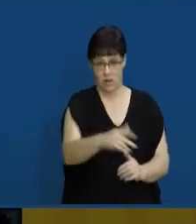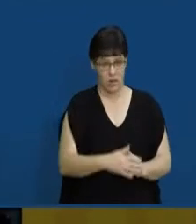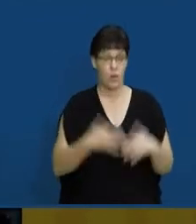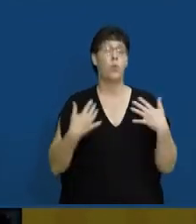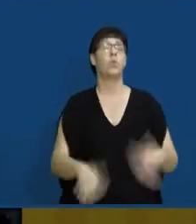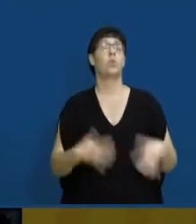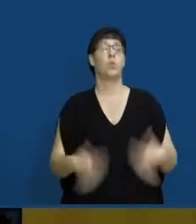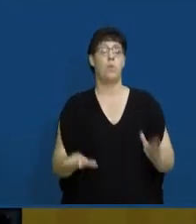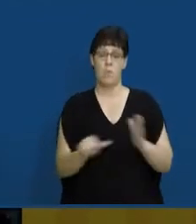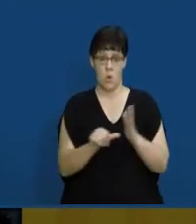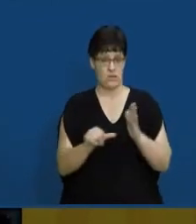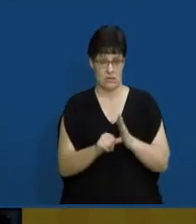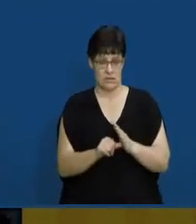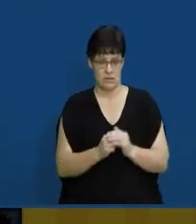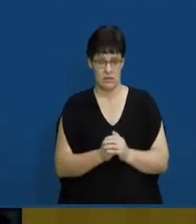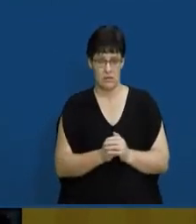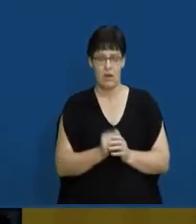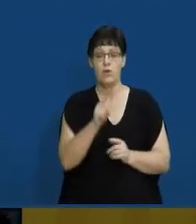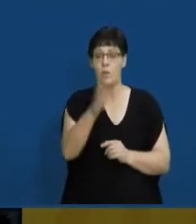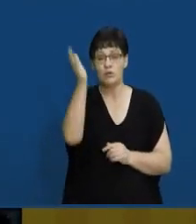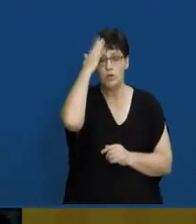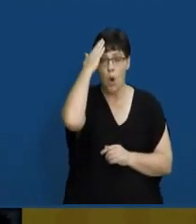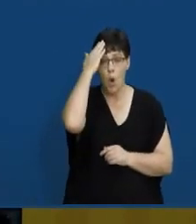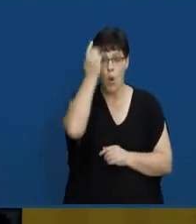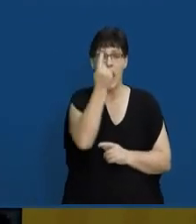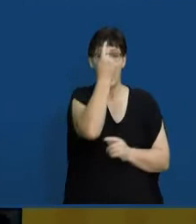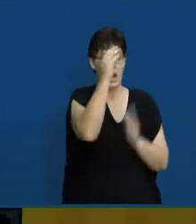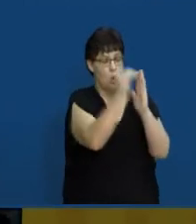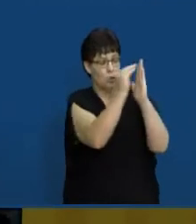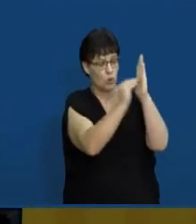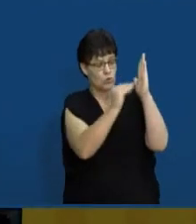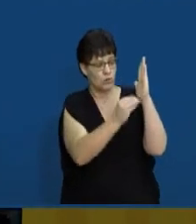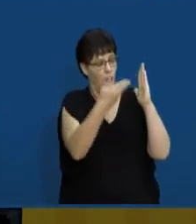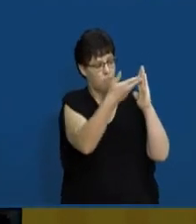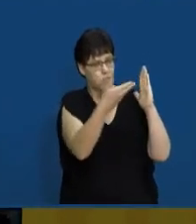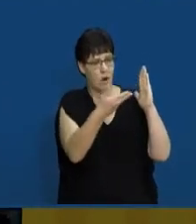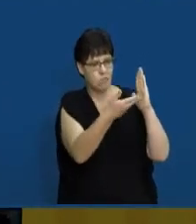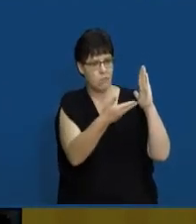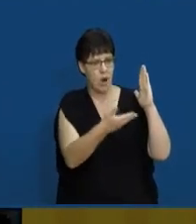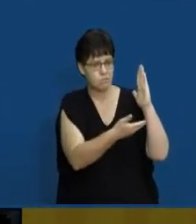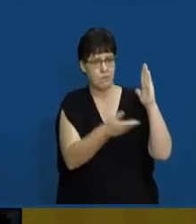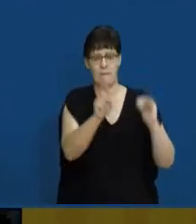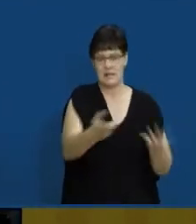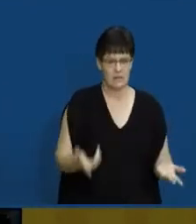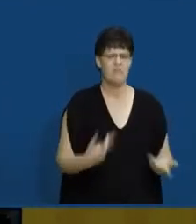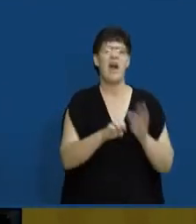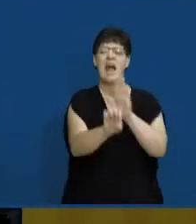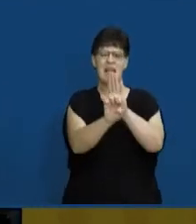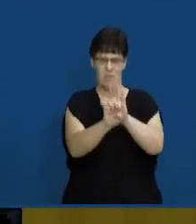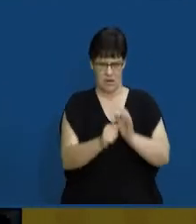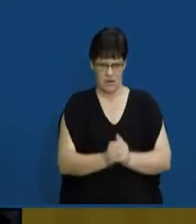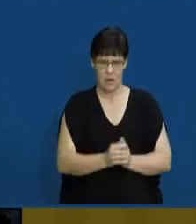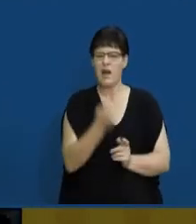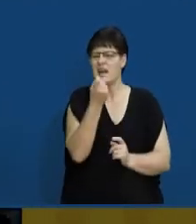very important. Know what goes into each note as well, right? For example, let me just illustrate